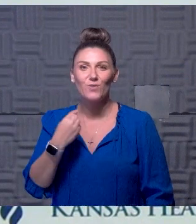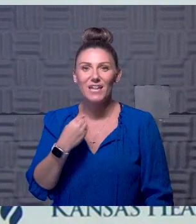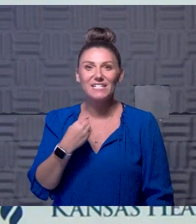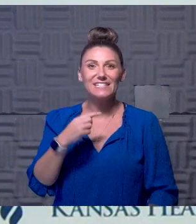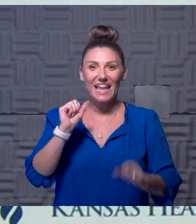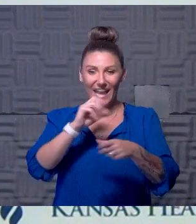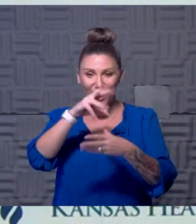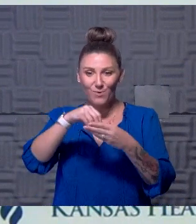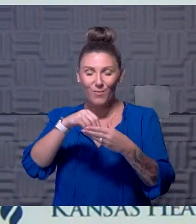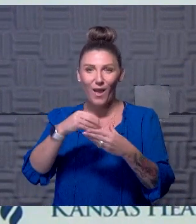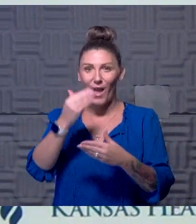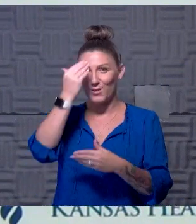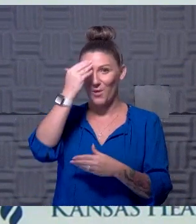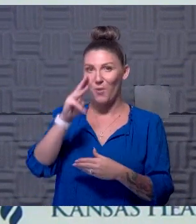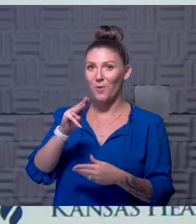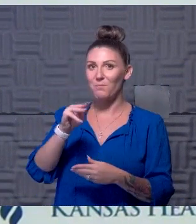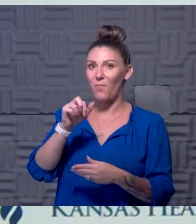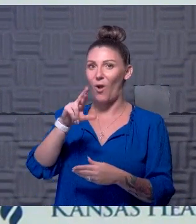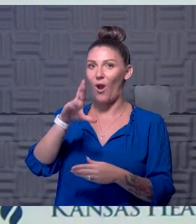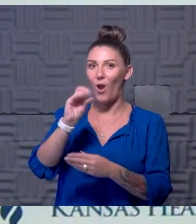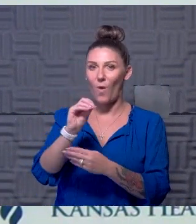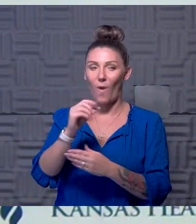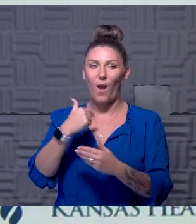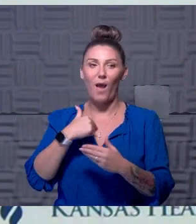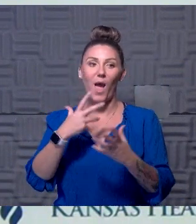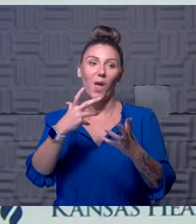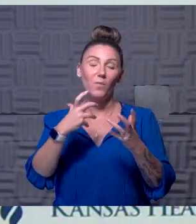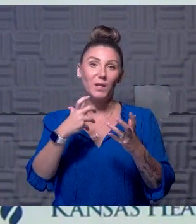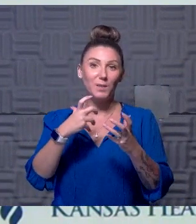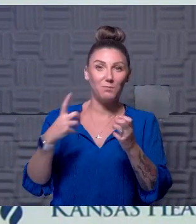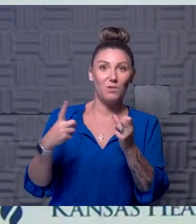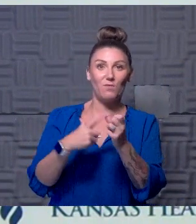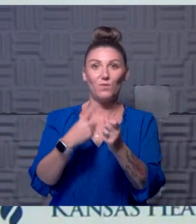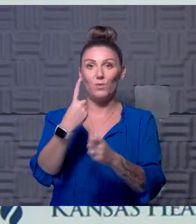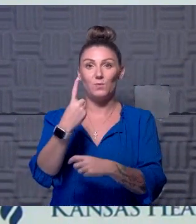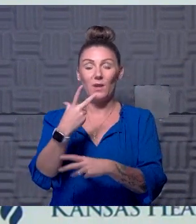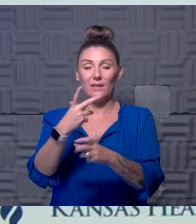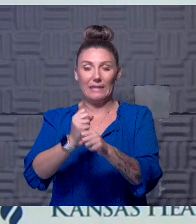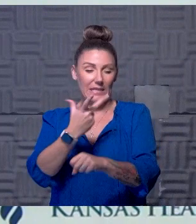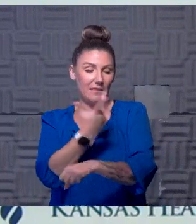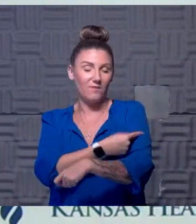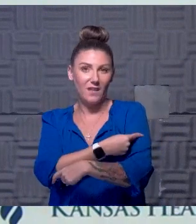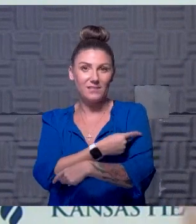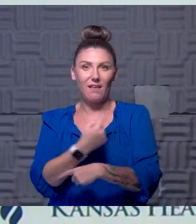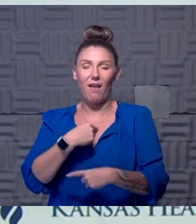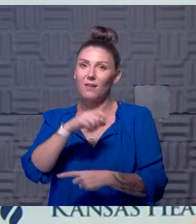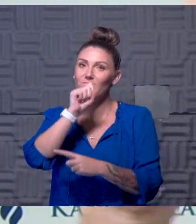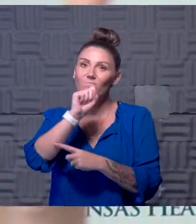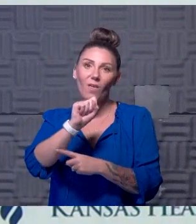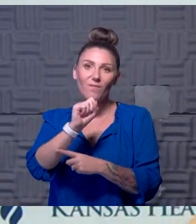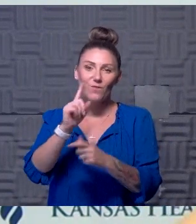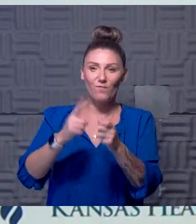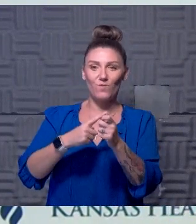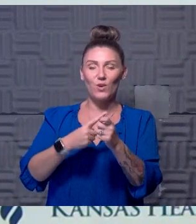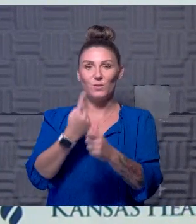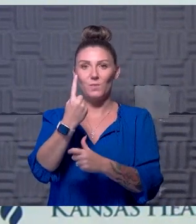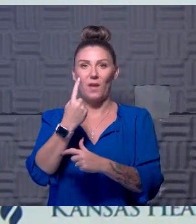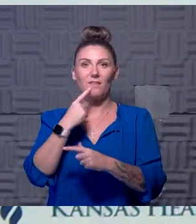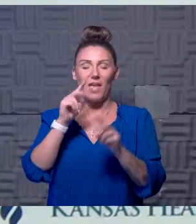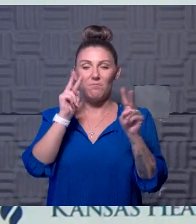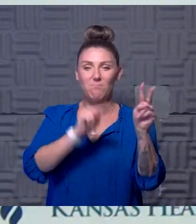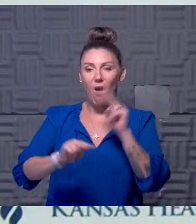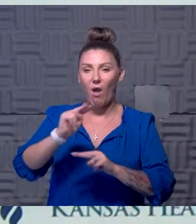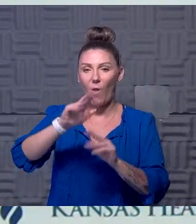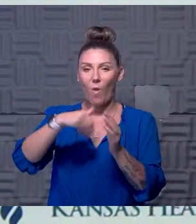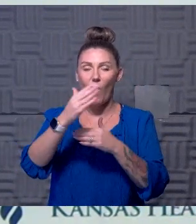I know Mario knows this. I wanted to be the first one to get the vaccine. I love to be, when I do studies, the very first one so I can monitor the whole